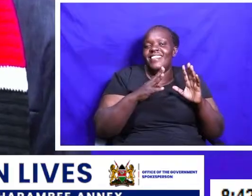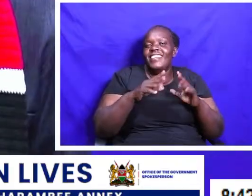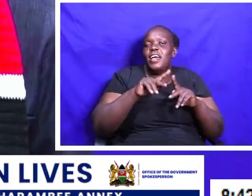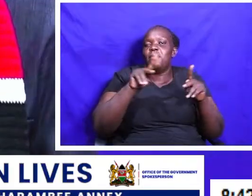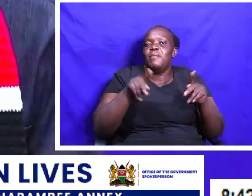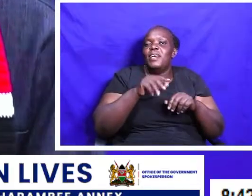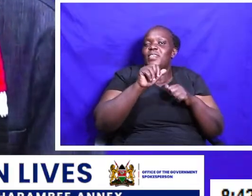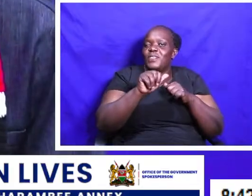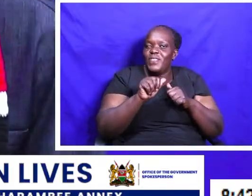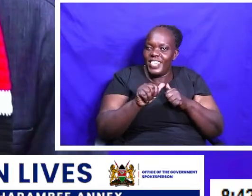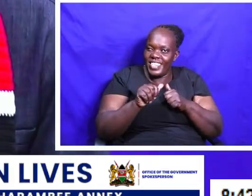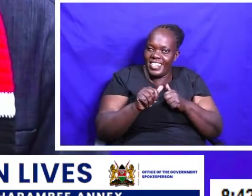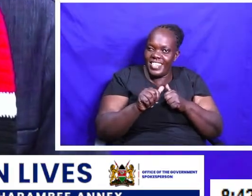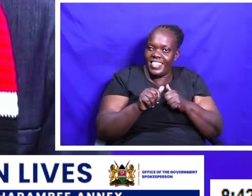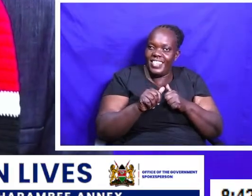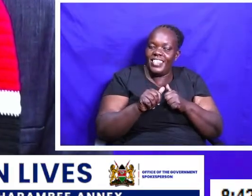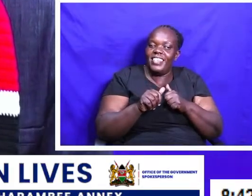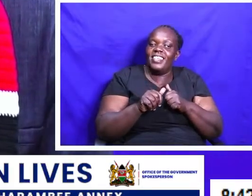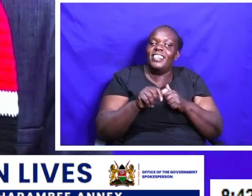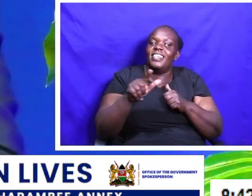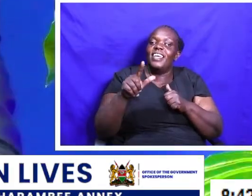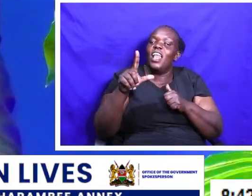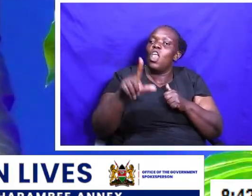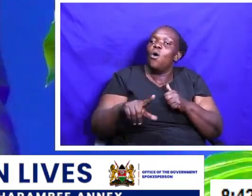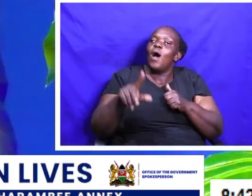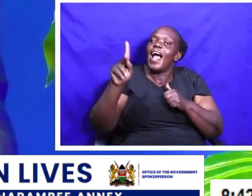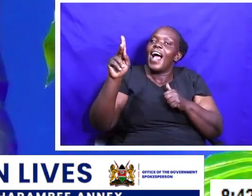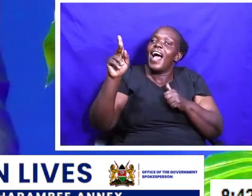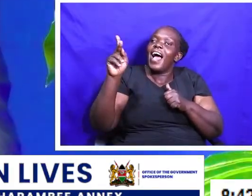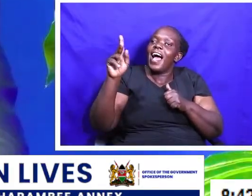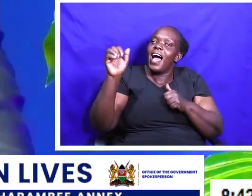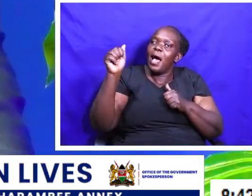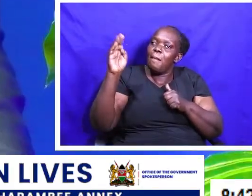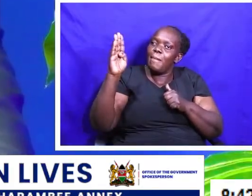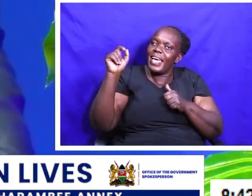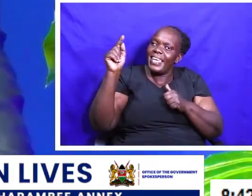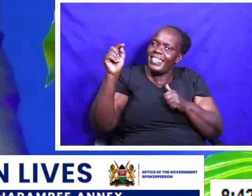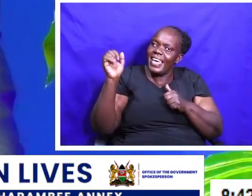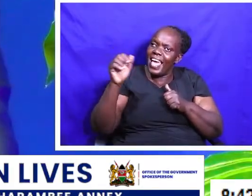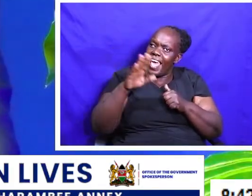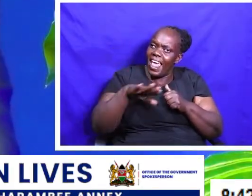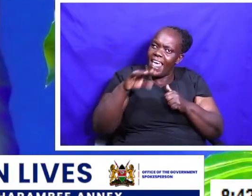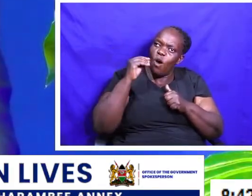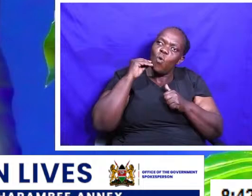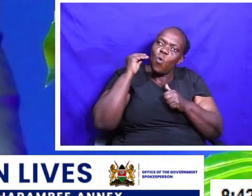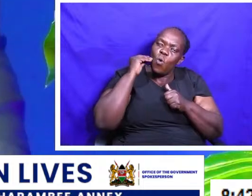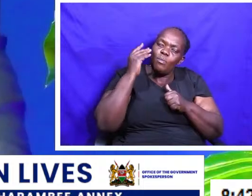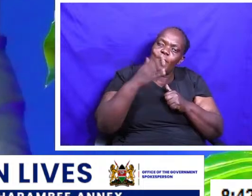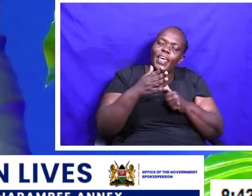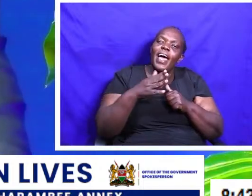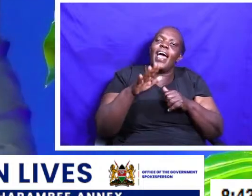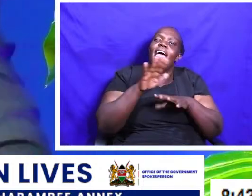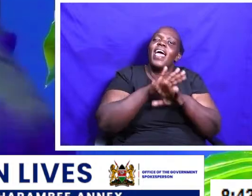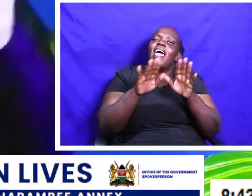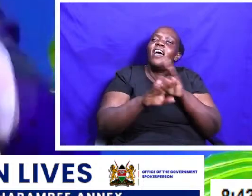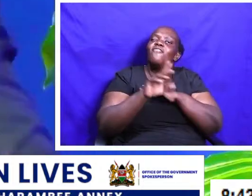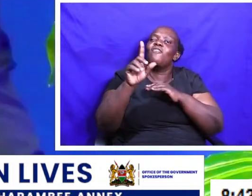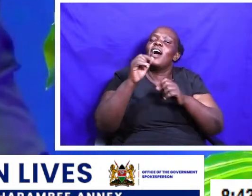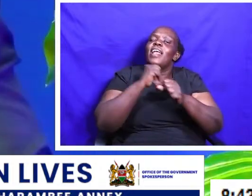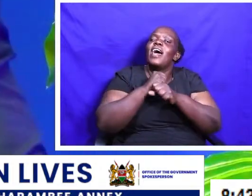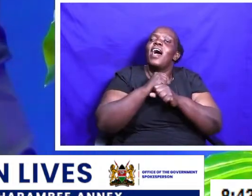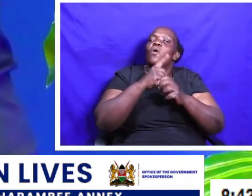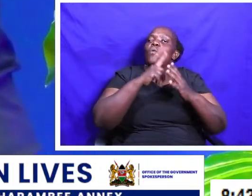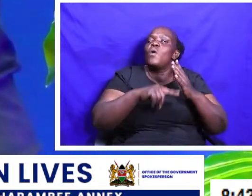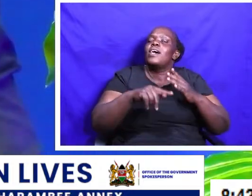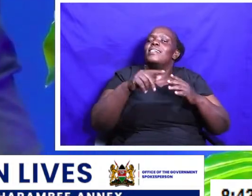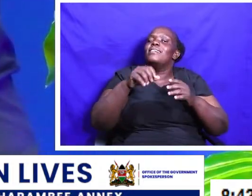Which hilly place is this? And this is Lower Kabete. Okay. And the beauty about it is that everyone there